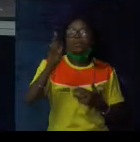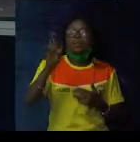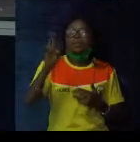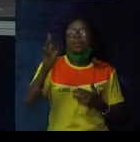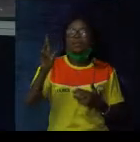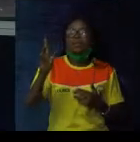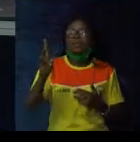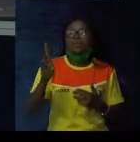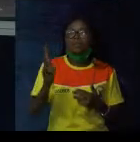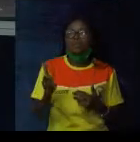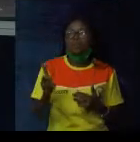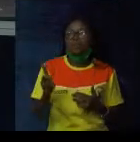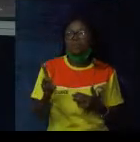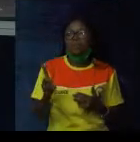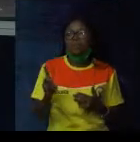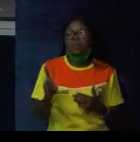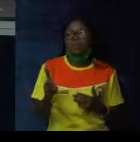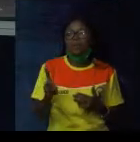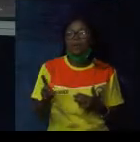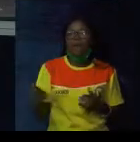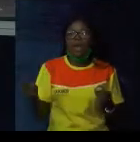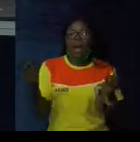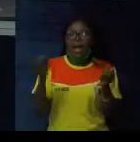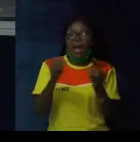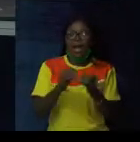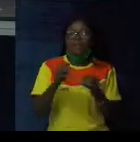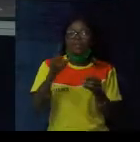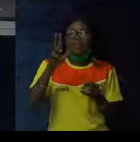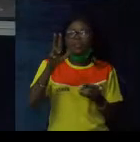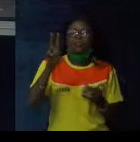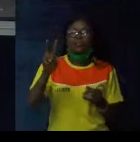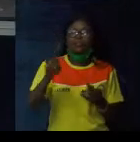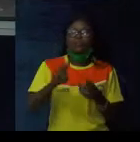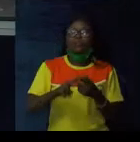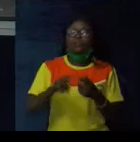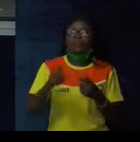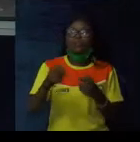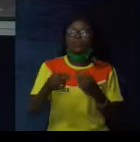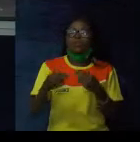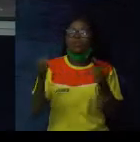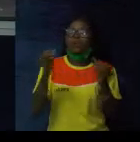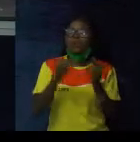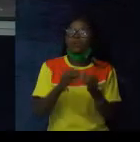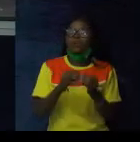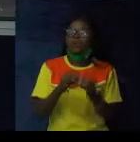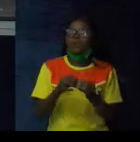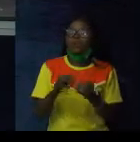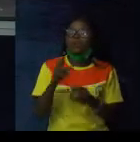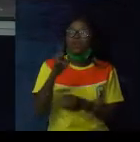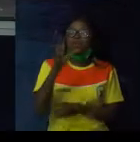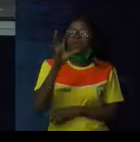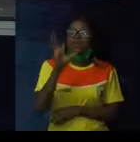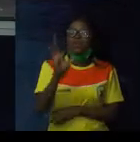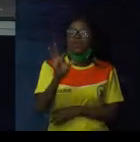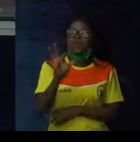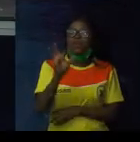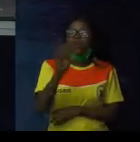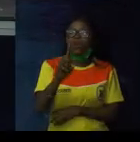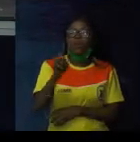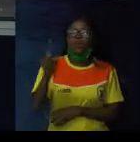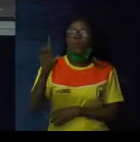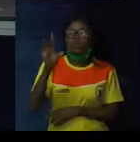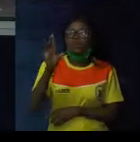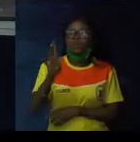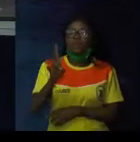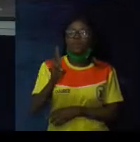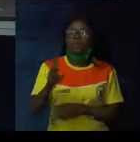is 117. So you have 117. Then add 32 to it. So